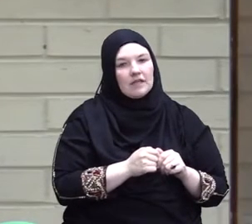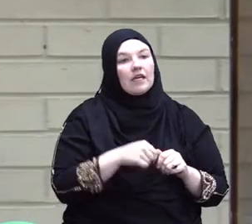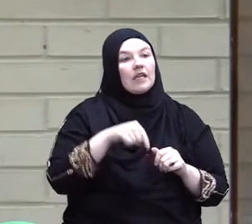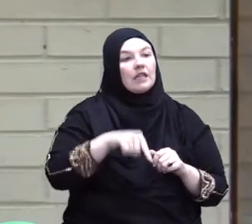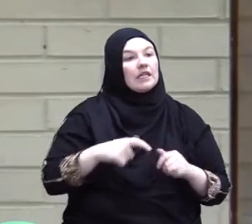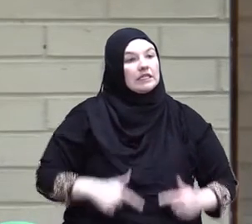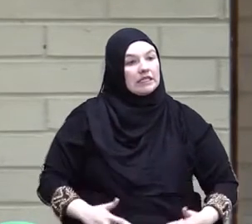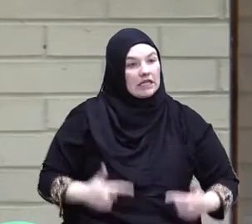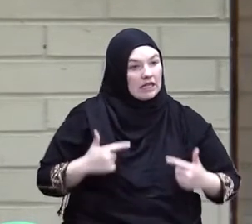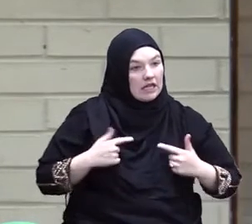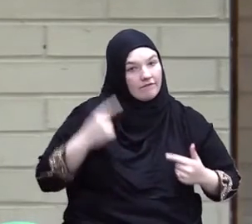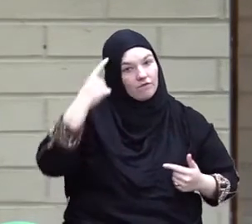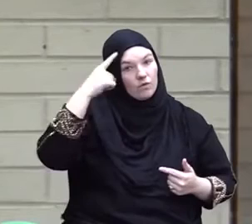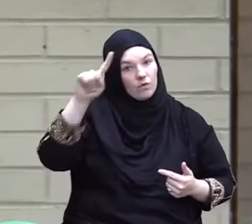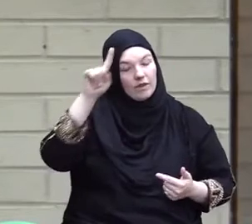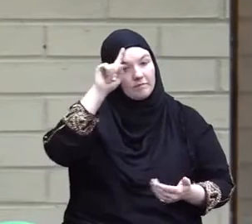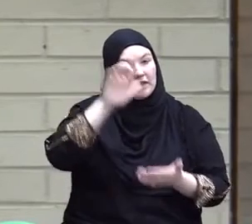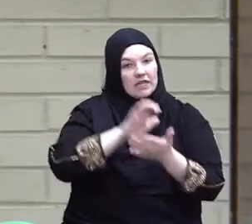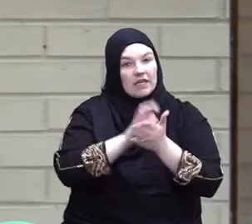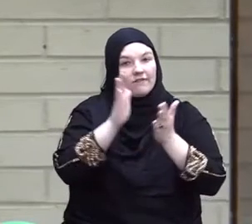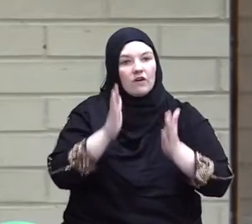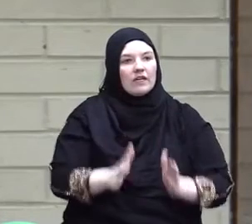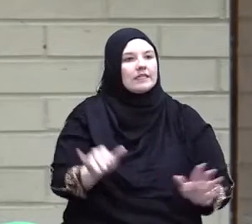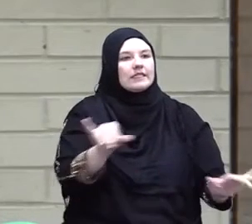This life for the believer is like a prison,